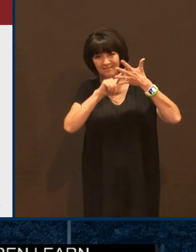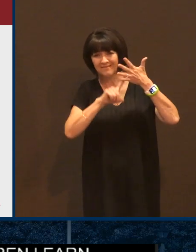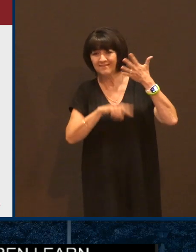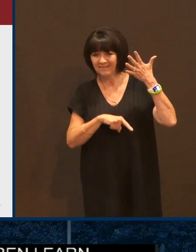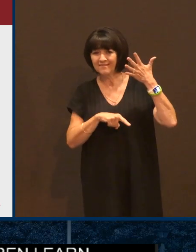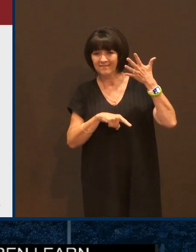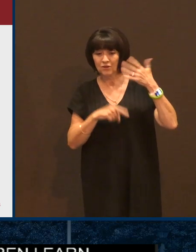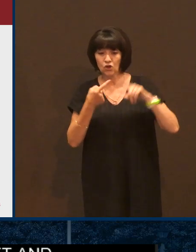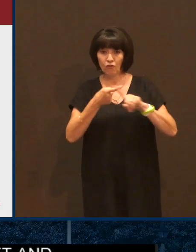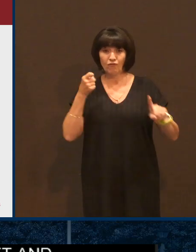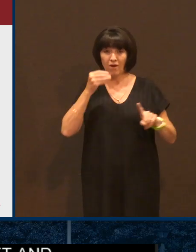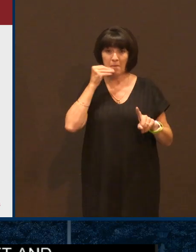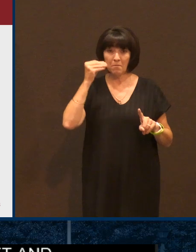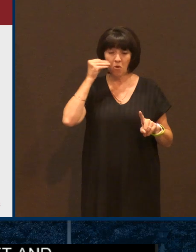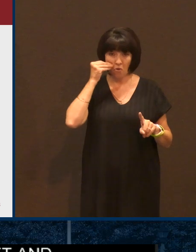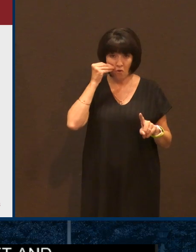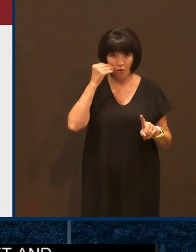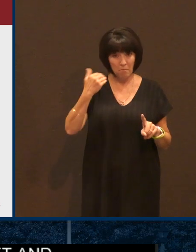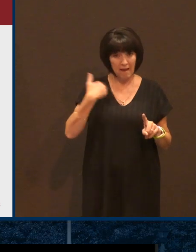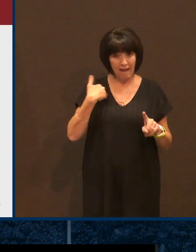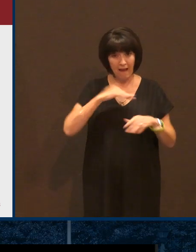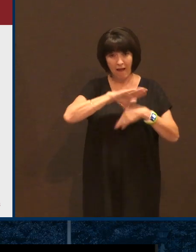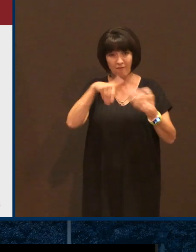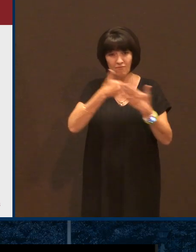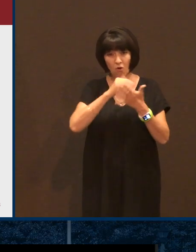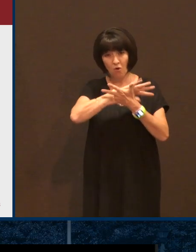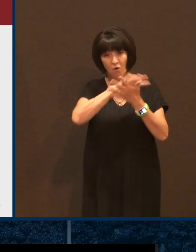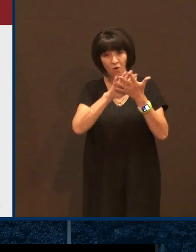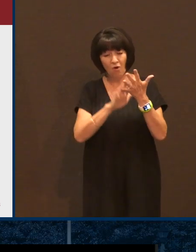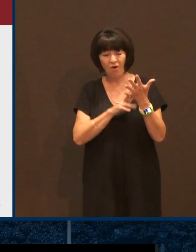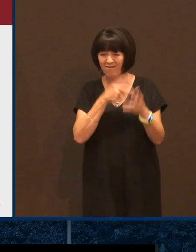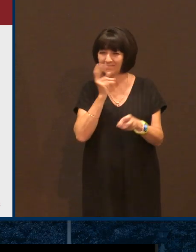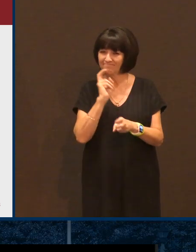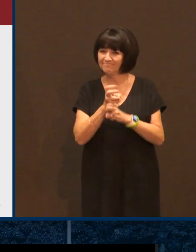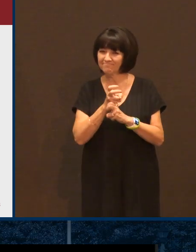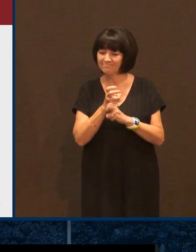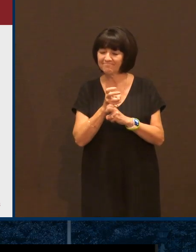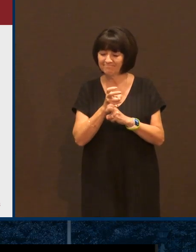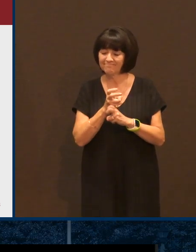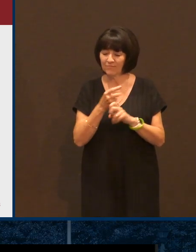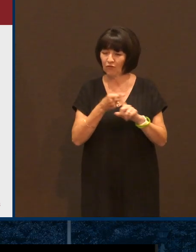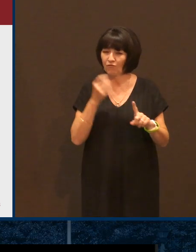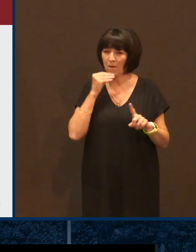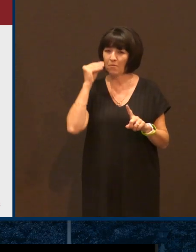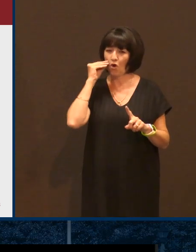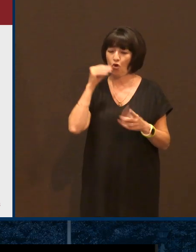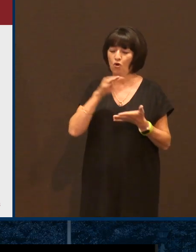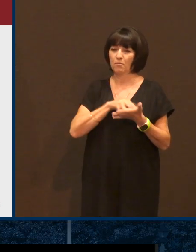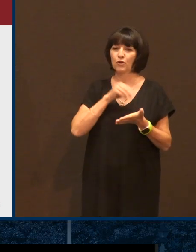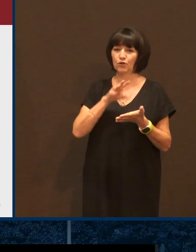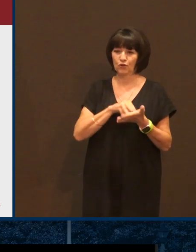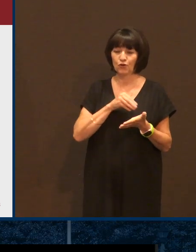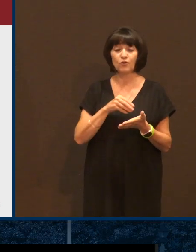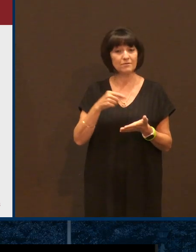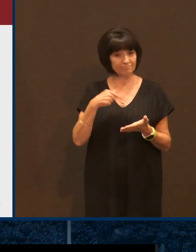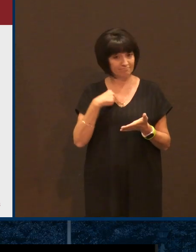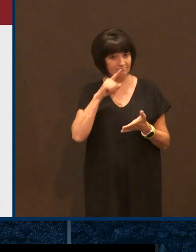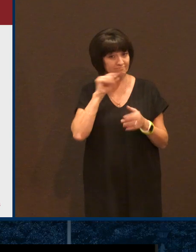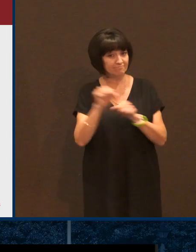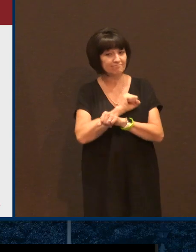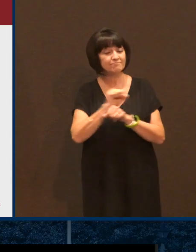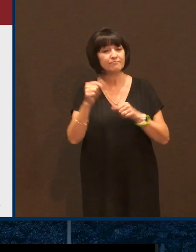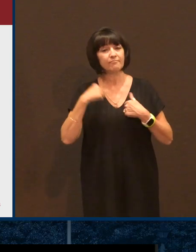an online-only learning environment. I had the opportunity to visit an elementary school